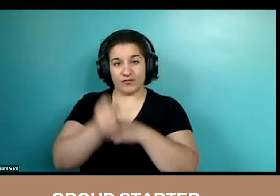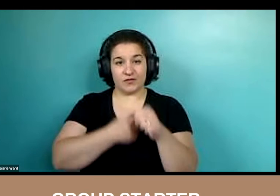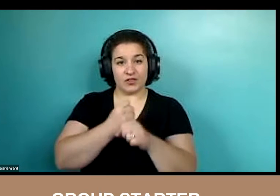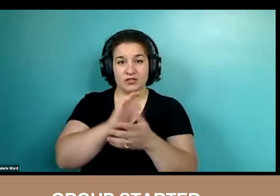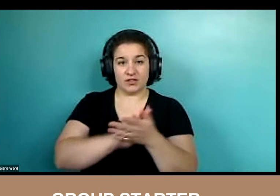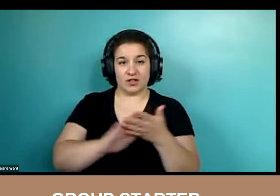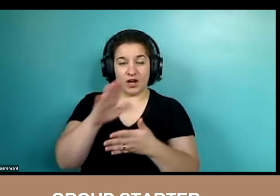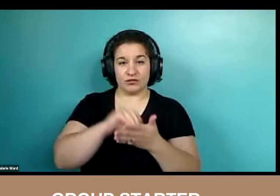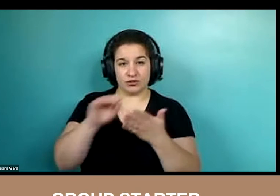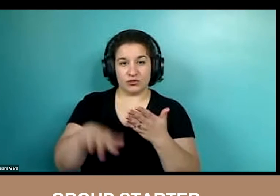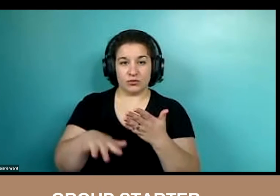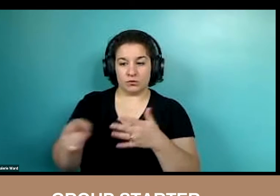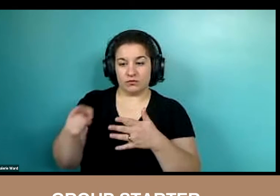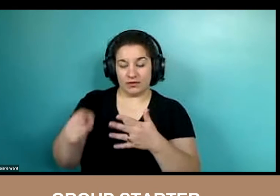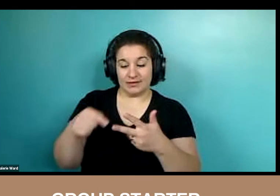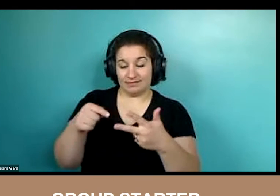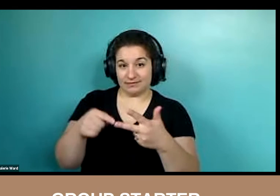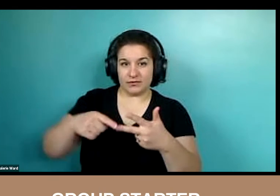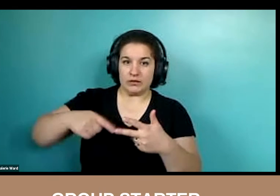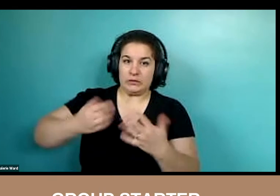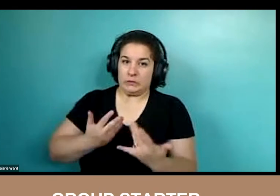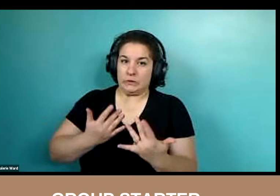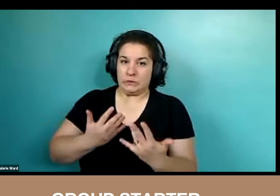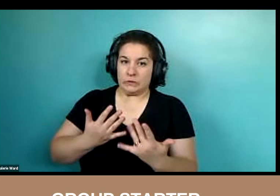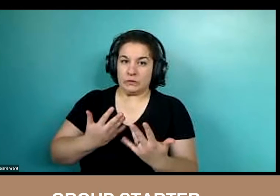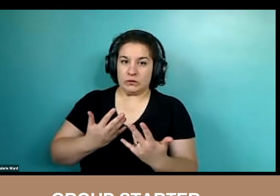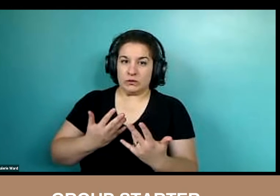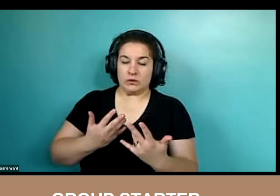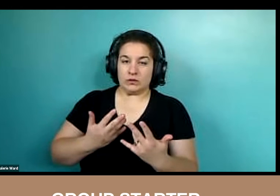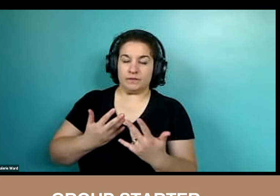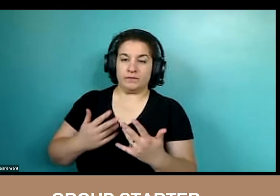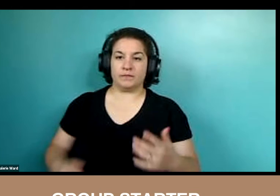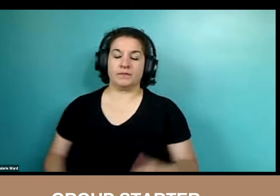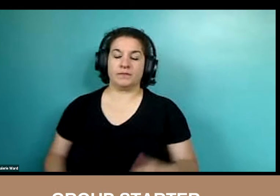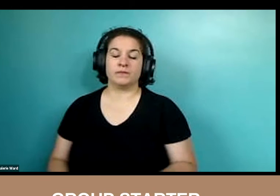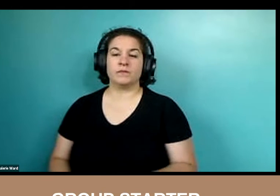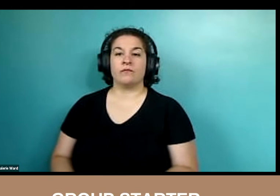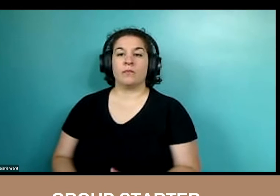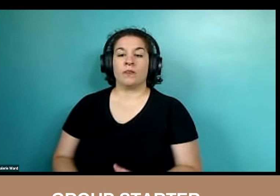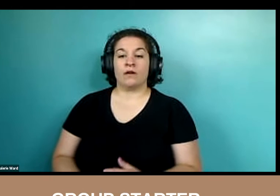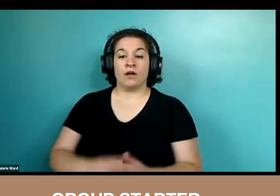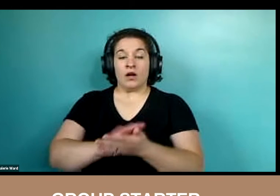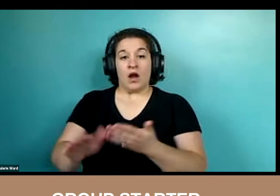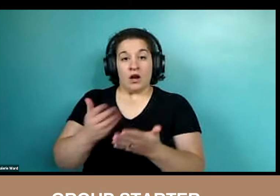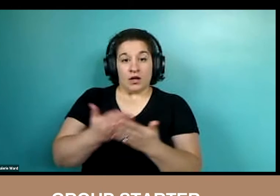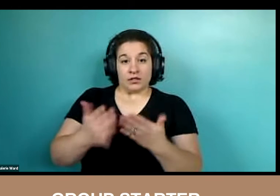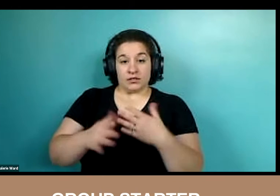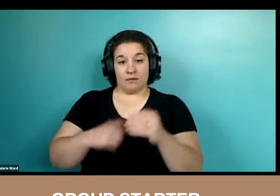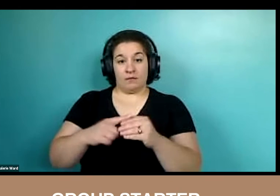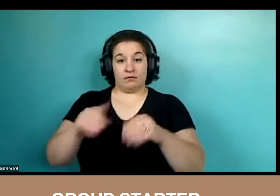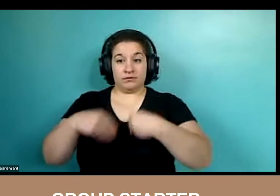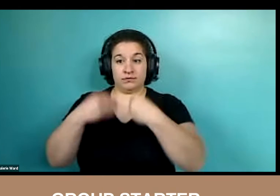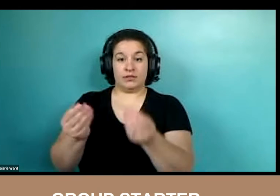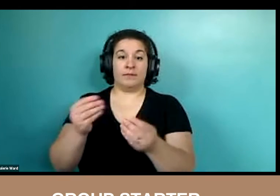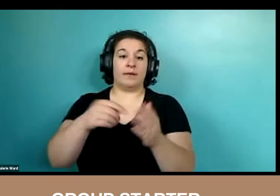later in the semester after benchmark skills are achieved. The nice thing about giving them a video, a